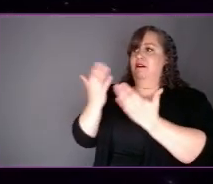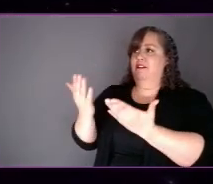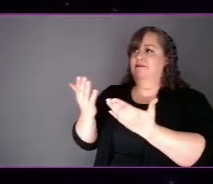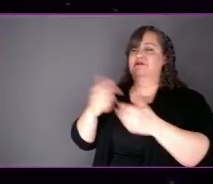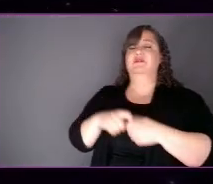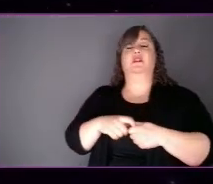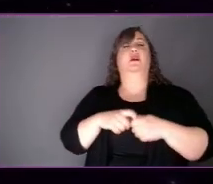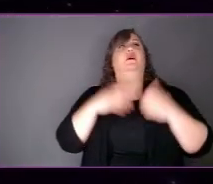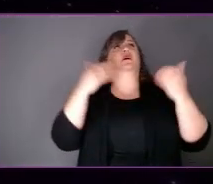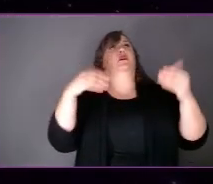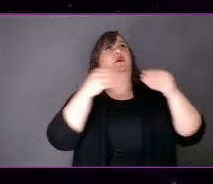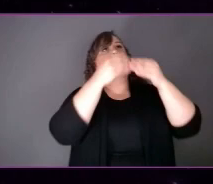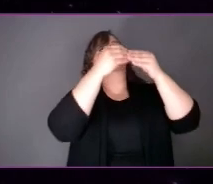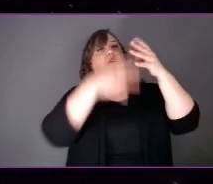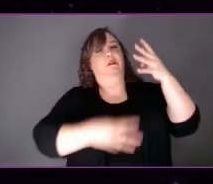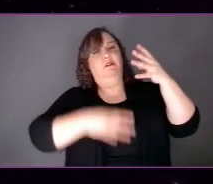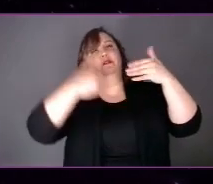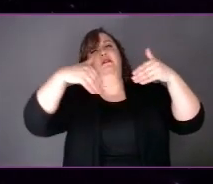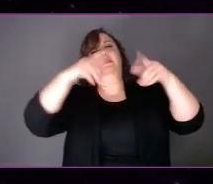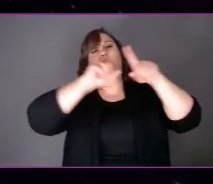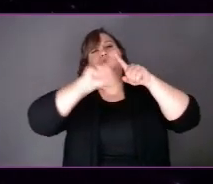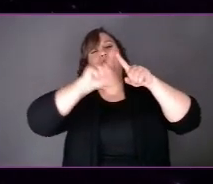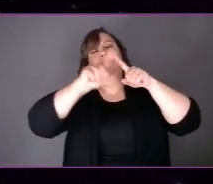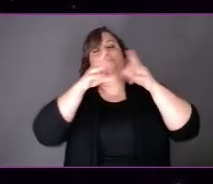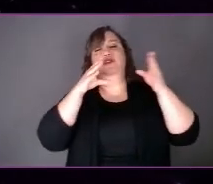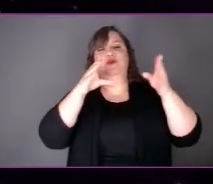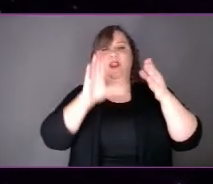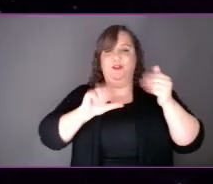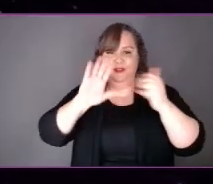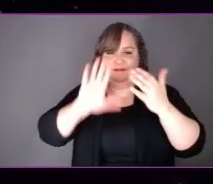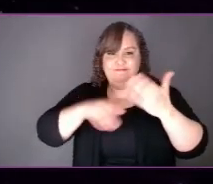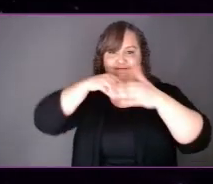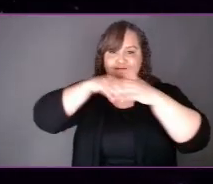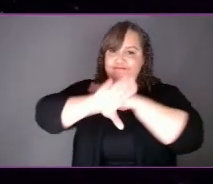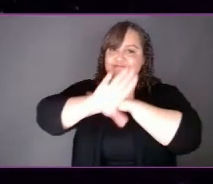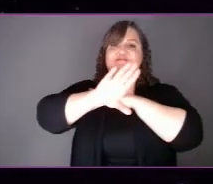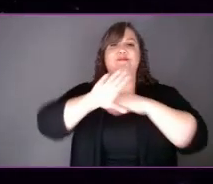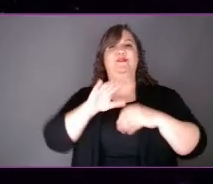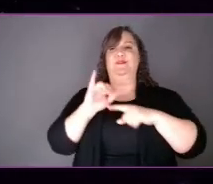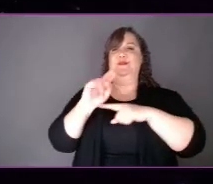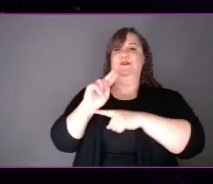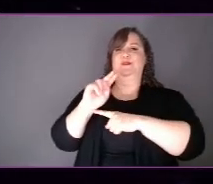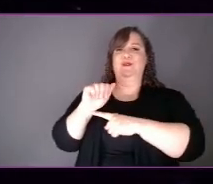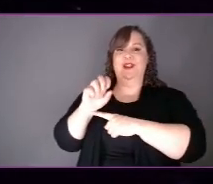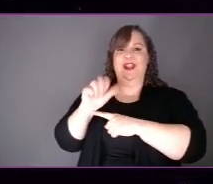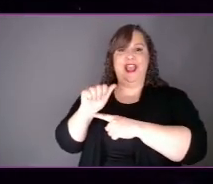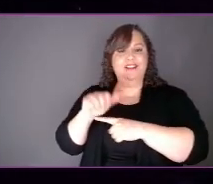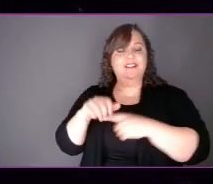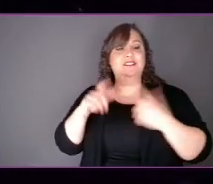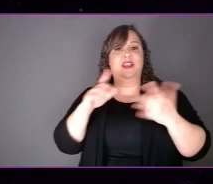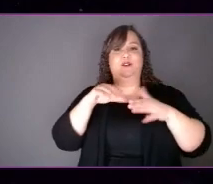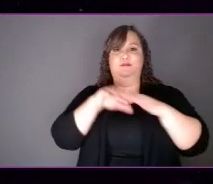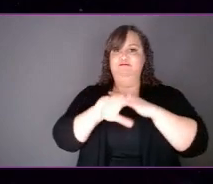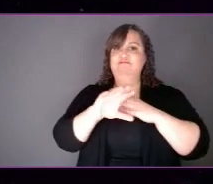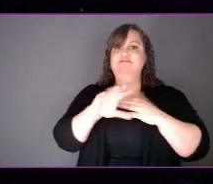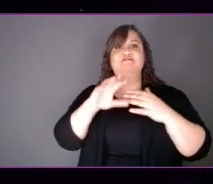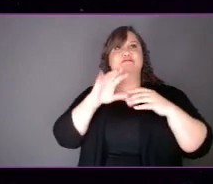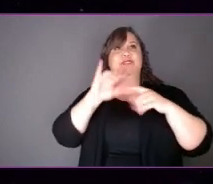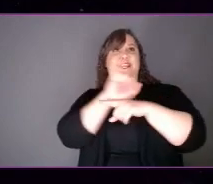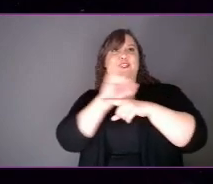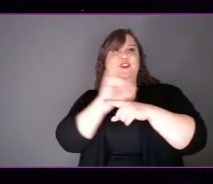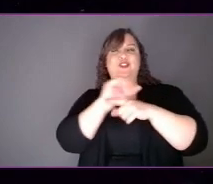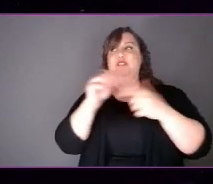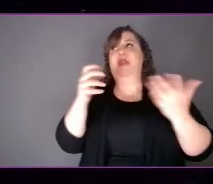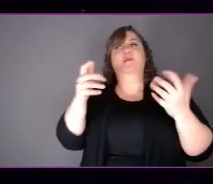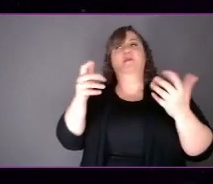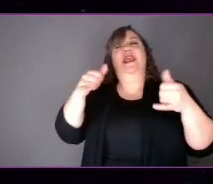many different pathways to getting to NASA and just to getting into a NASA internship. I think any full-time NASA employee I